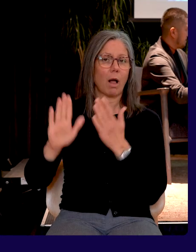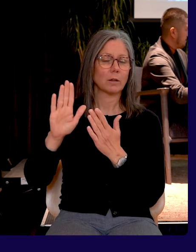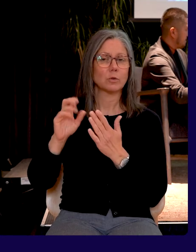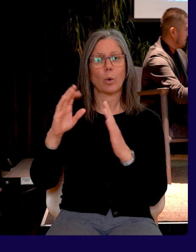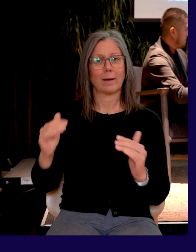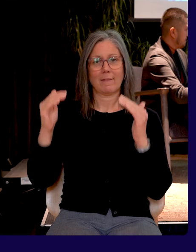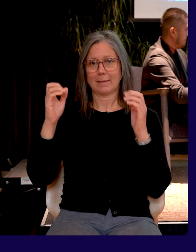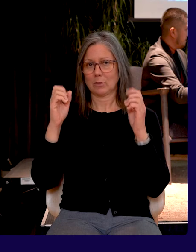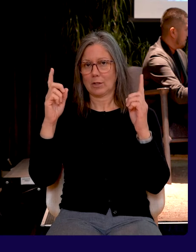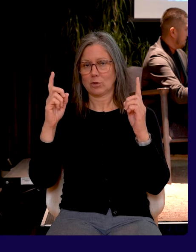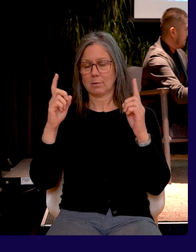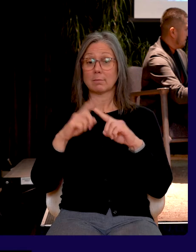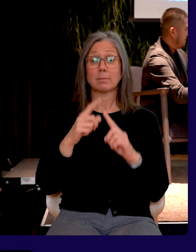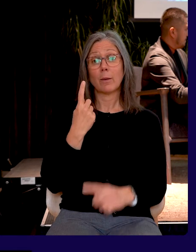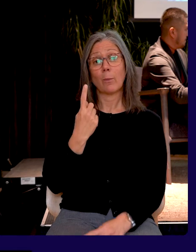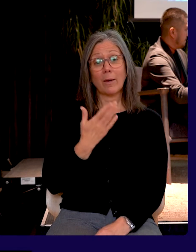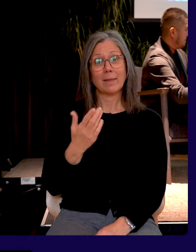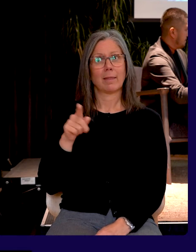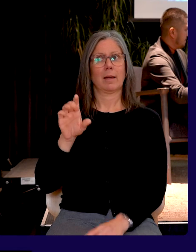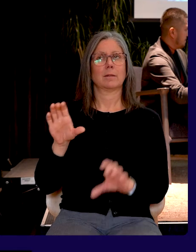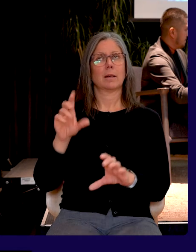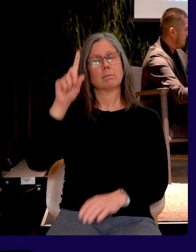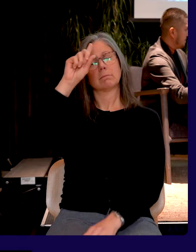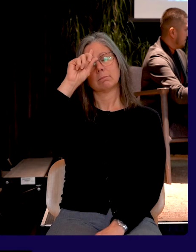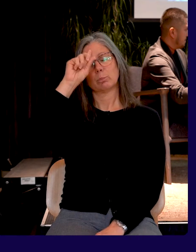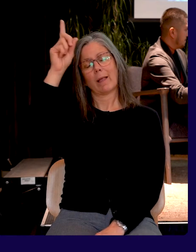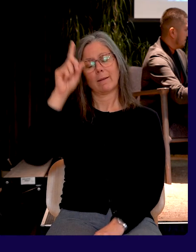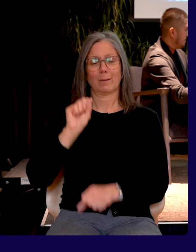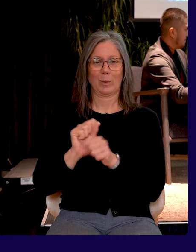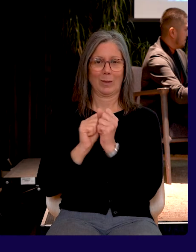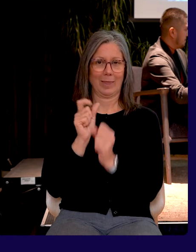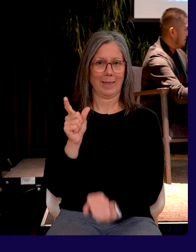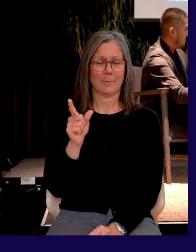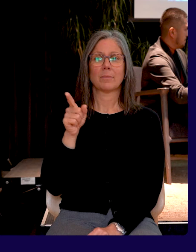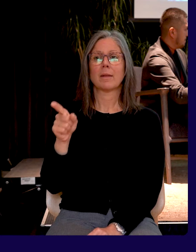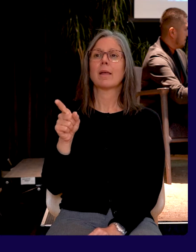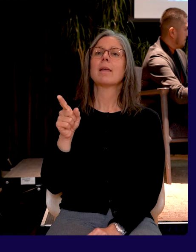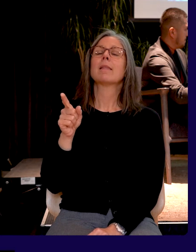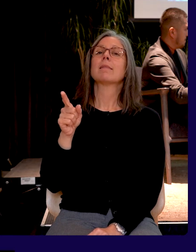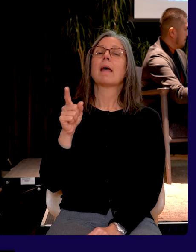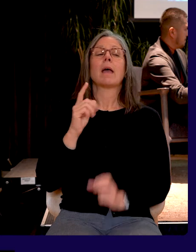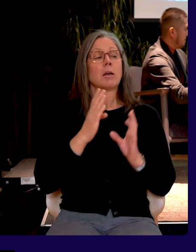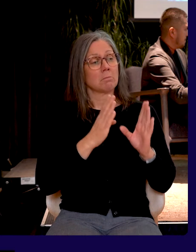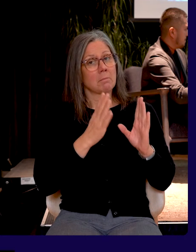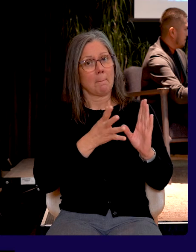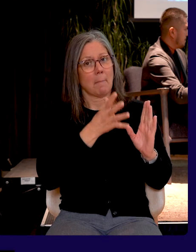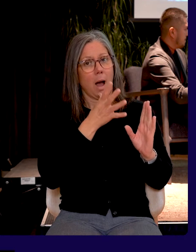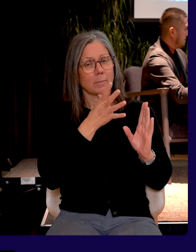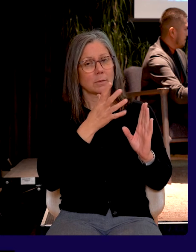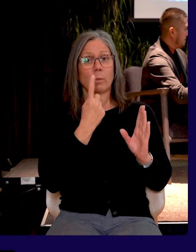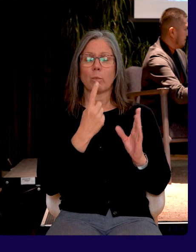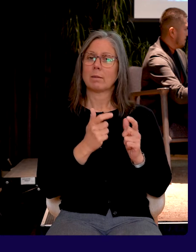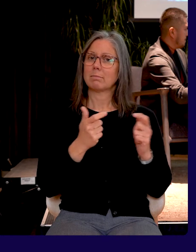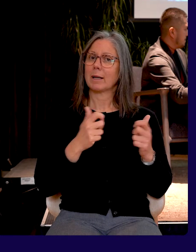advance their education. But one thing that they did that I thought was brilliant in working with them is that they heard from moms that one of the biggest